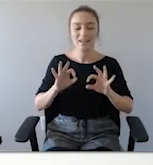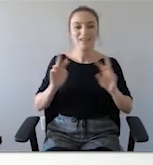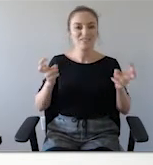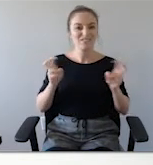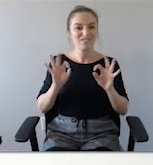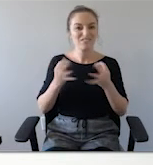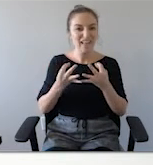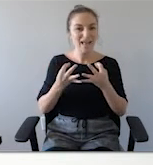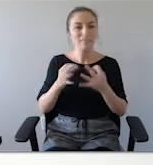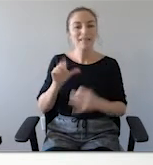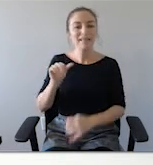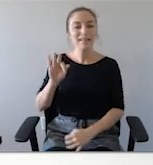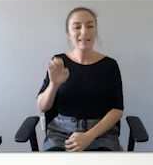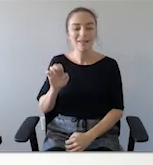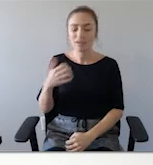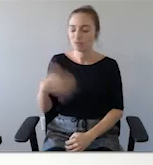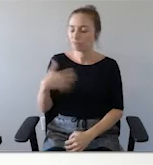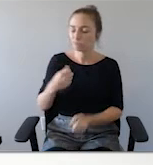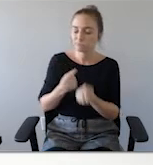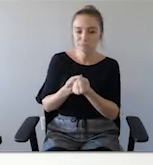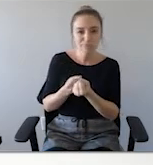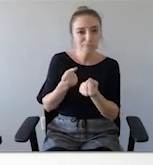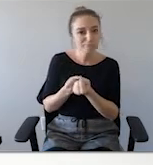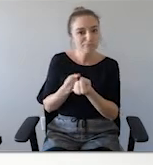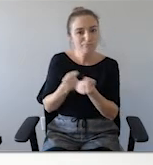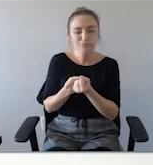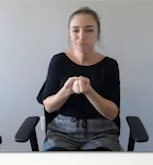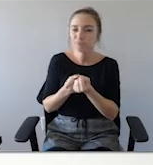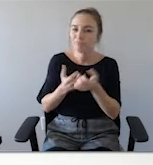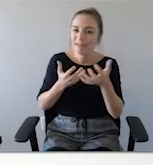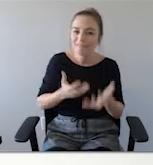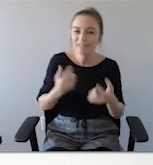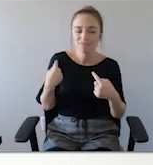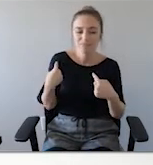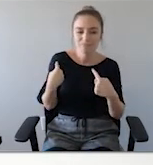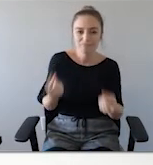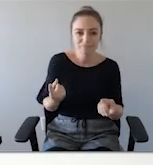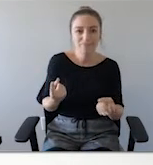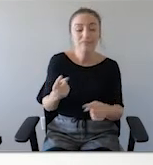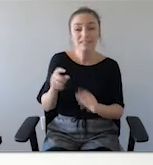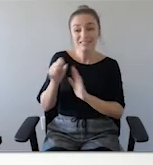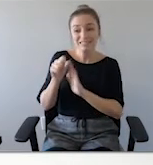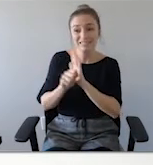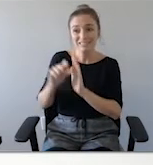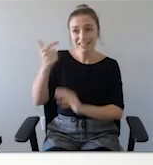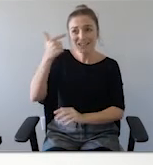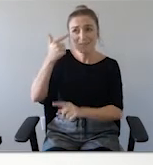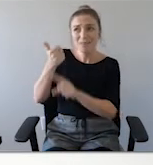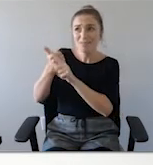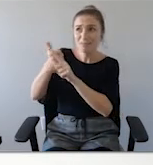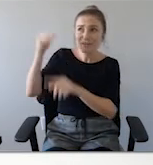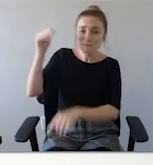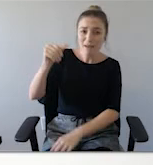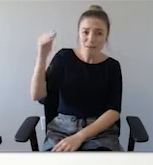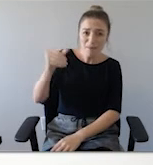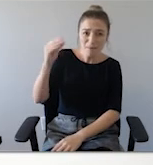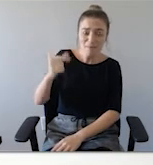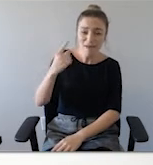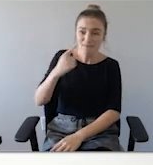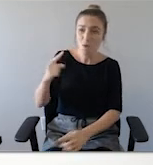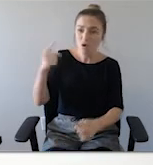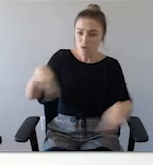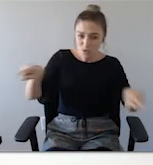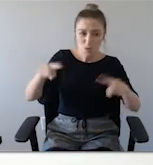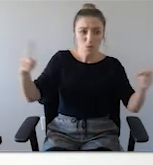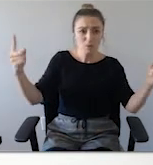support that our state government takes care of the price tag in bringing you guys here. They didn't